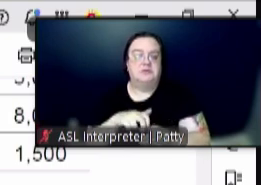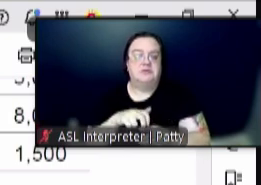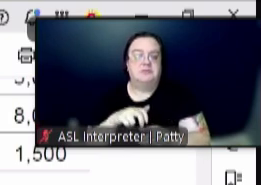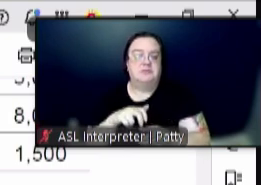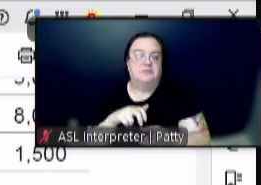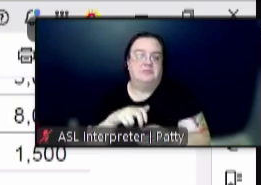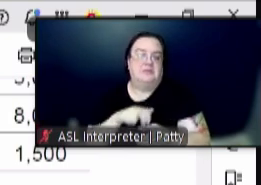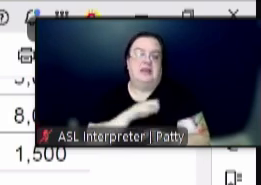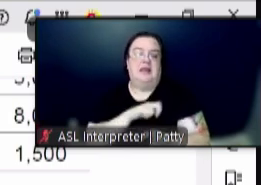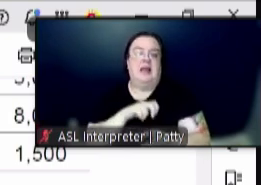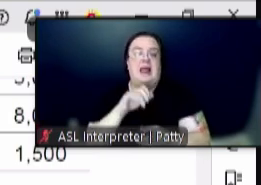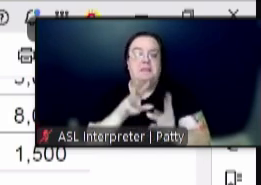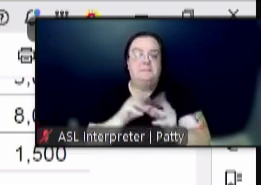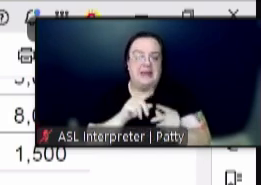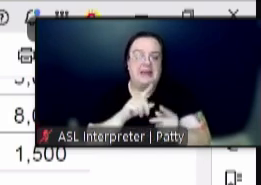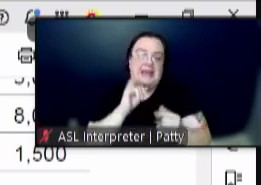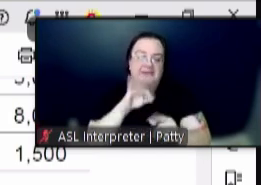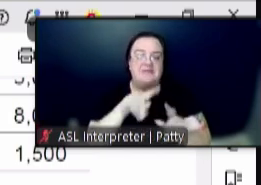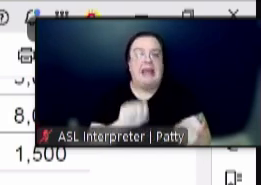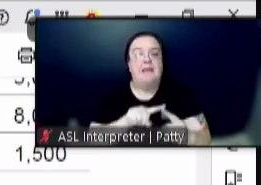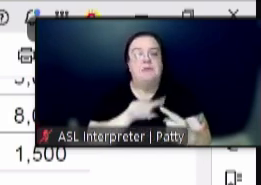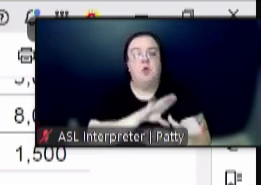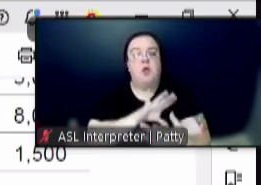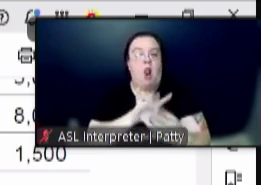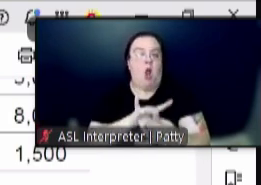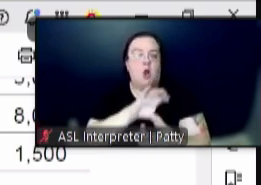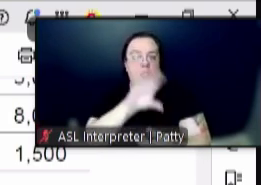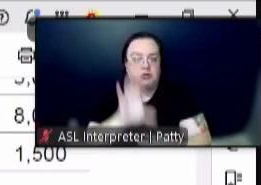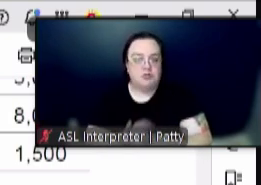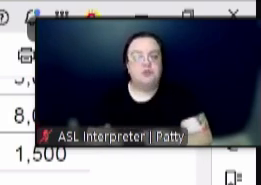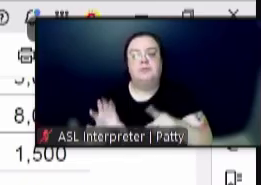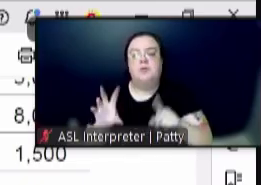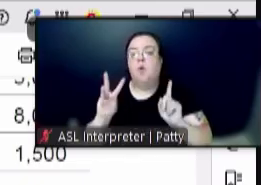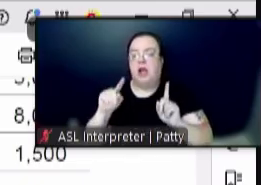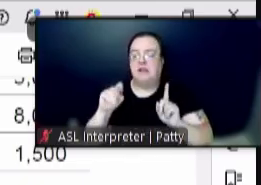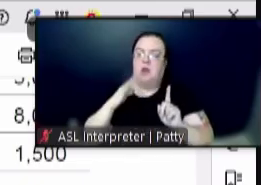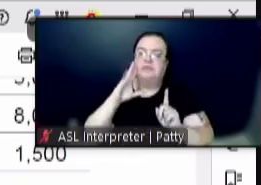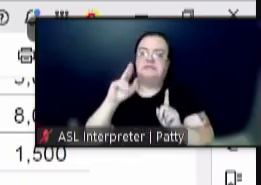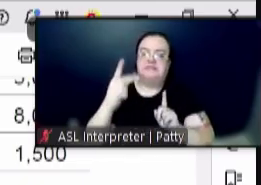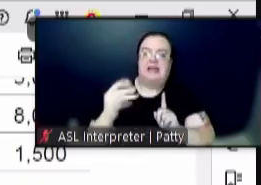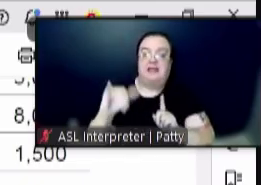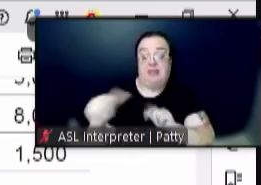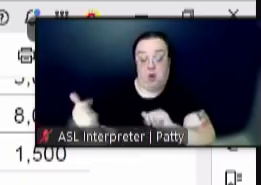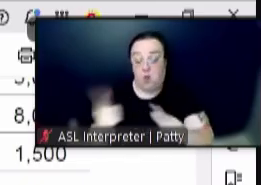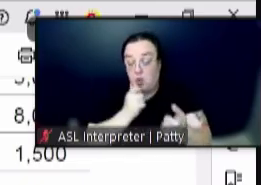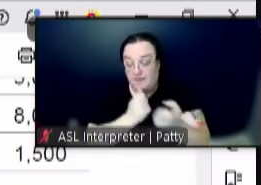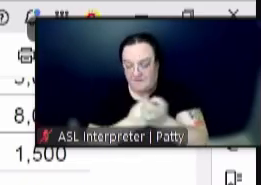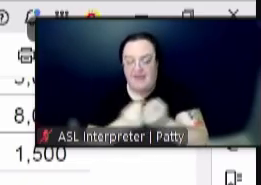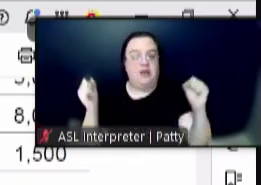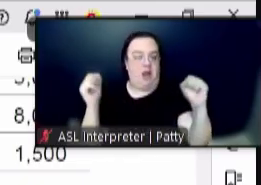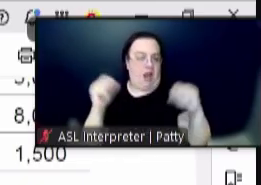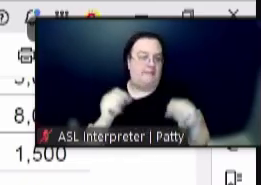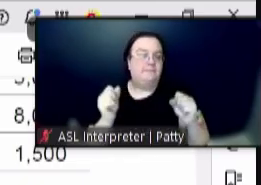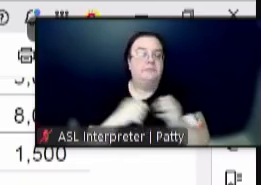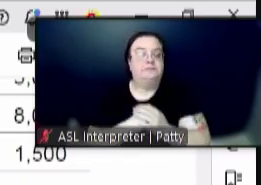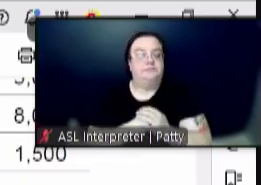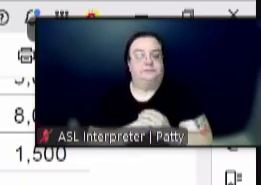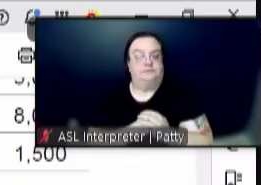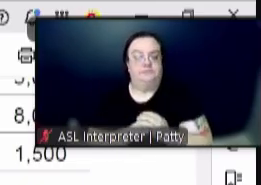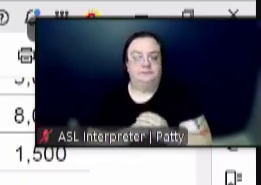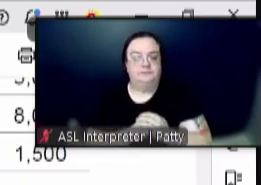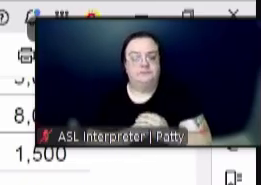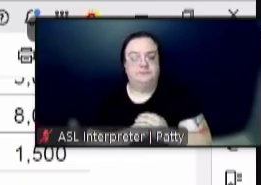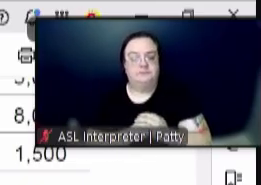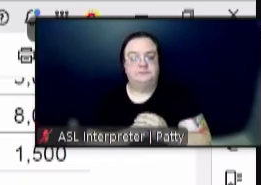if not. Thanks, Councilman Brenner. Is there a second? I'll second. Thank you, Councilman. All those in favor? Aye. You're